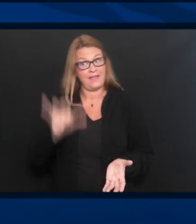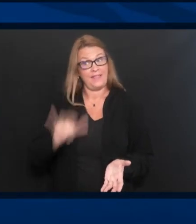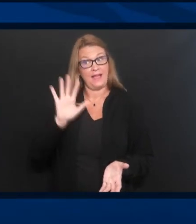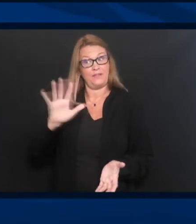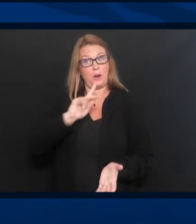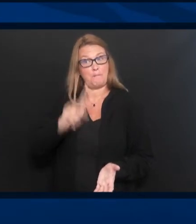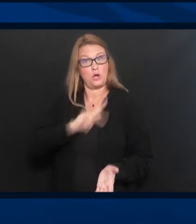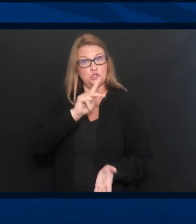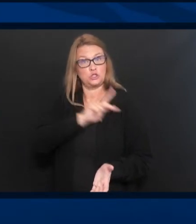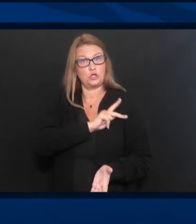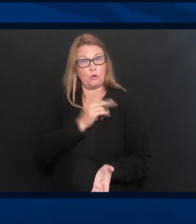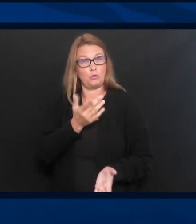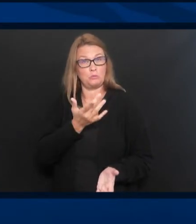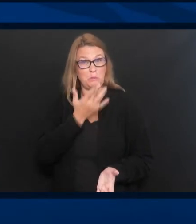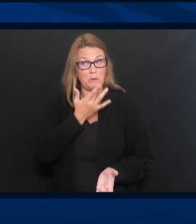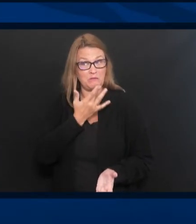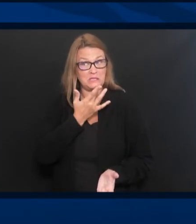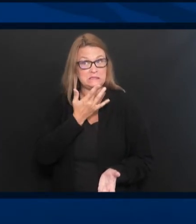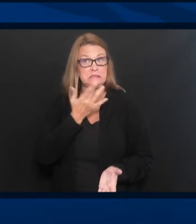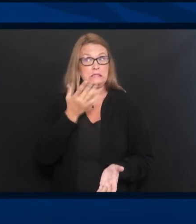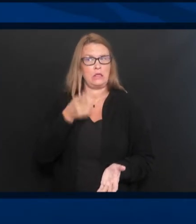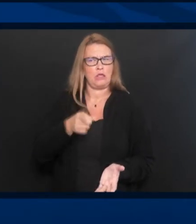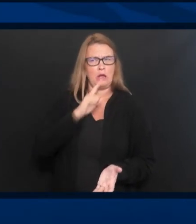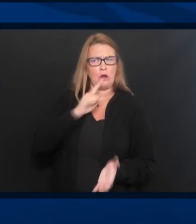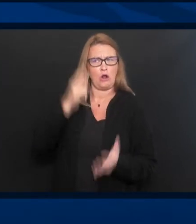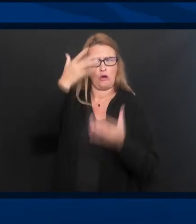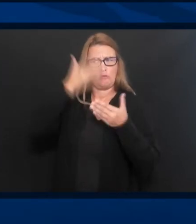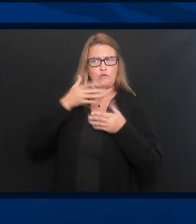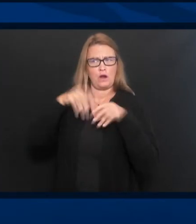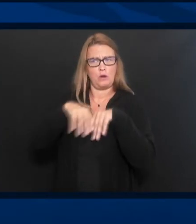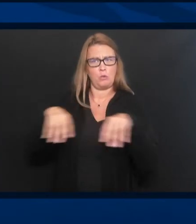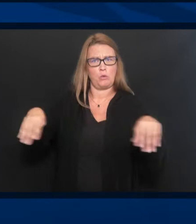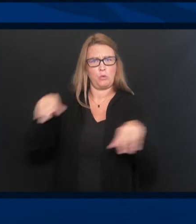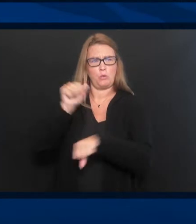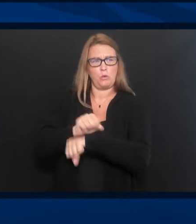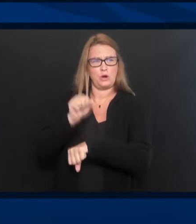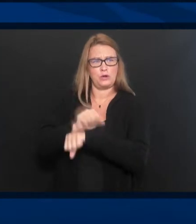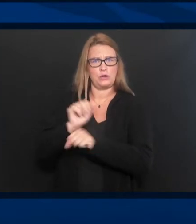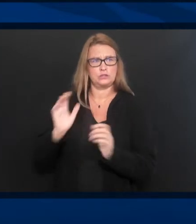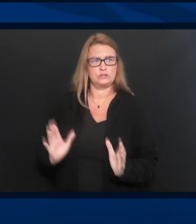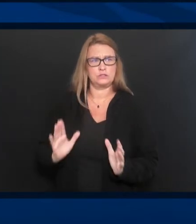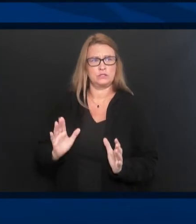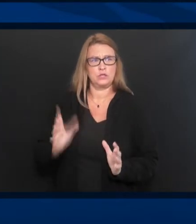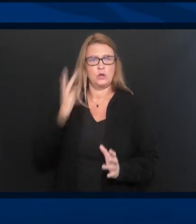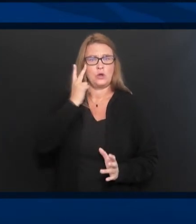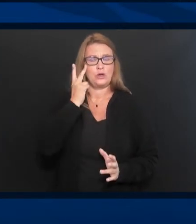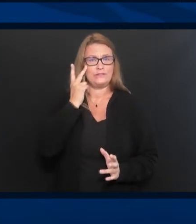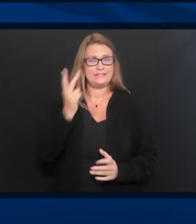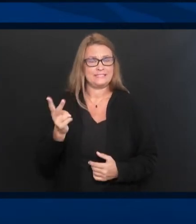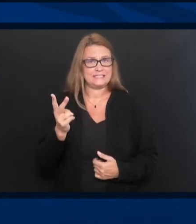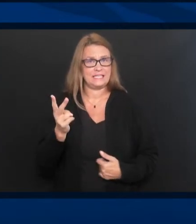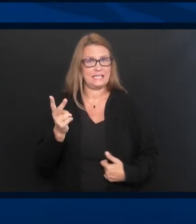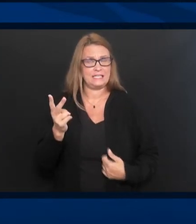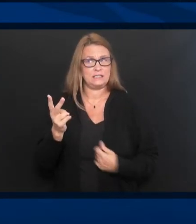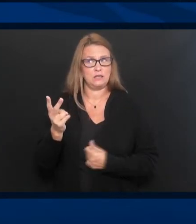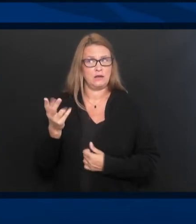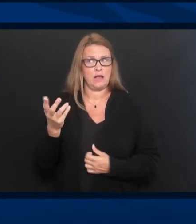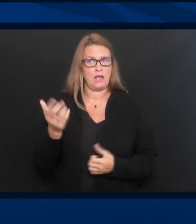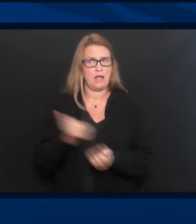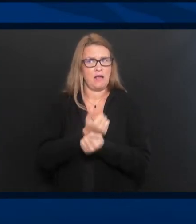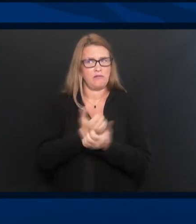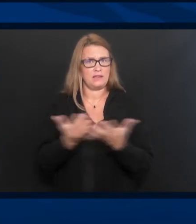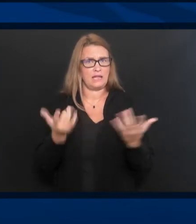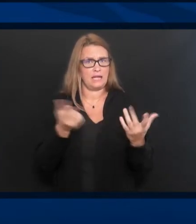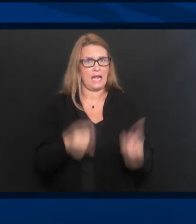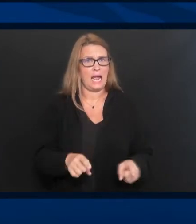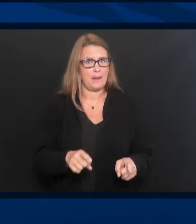these are the folks on the front lines that see the carnage that has developed from this disease. One